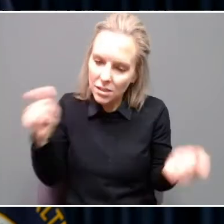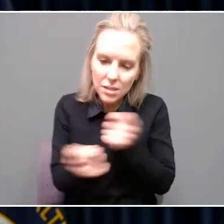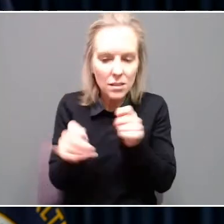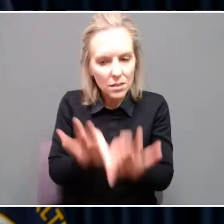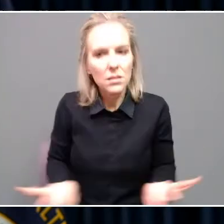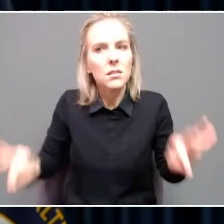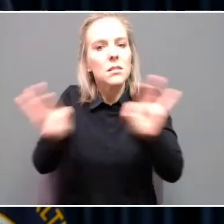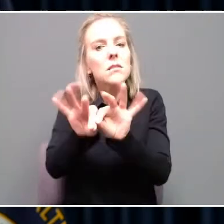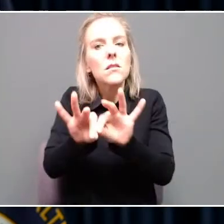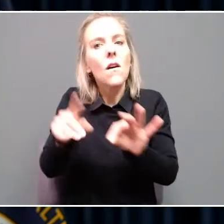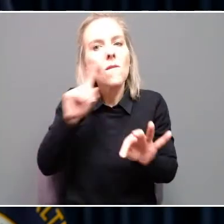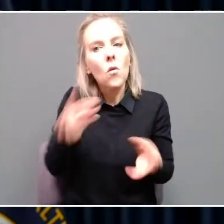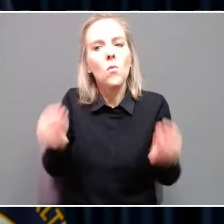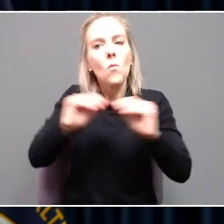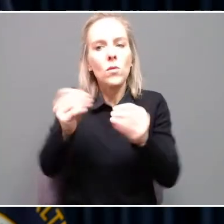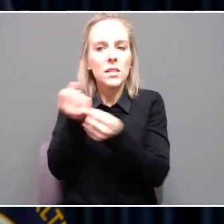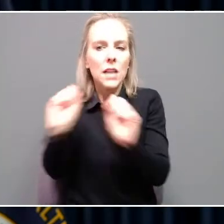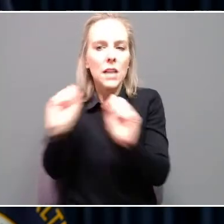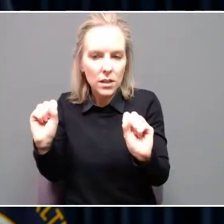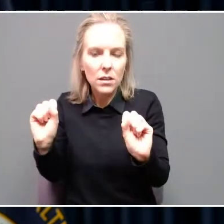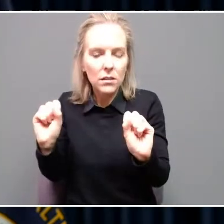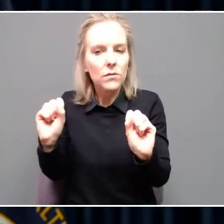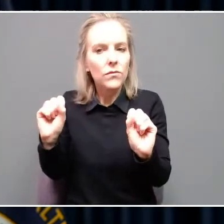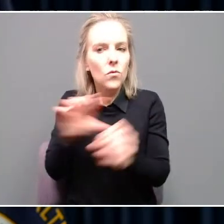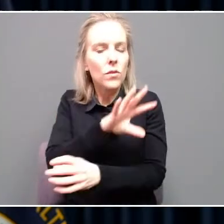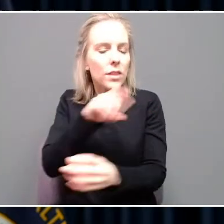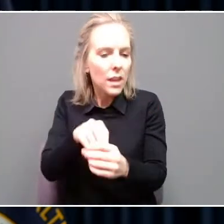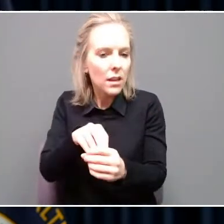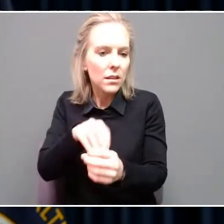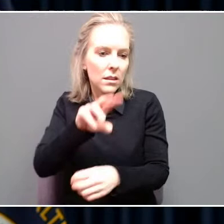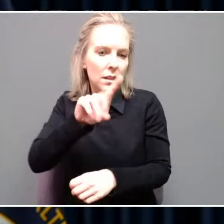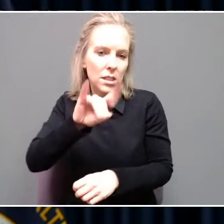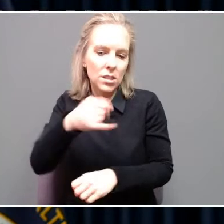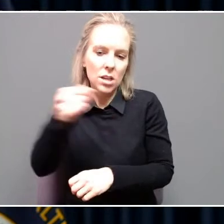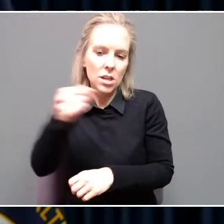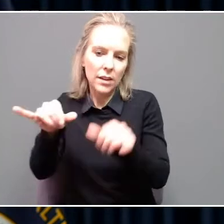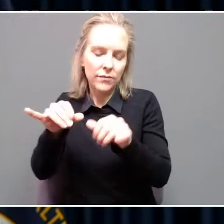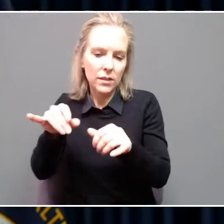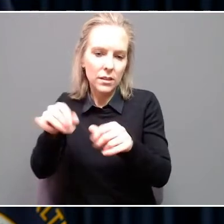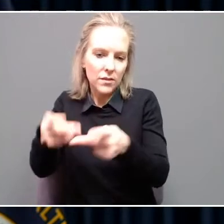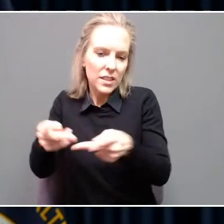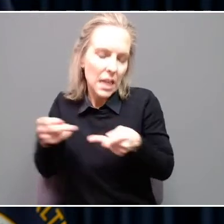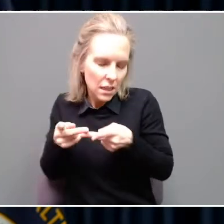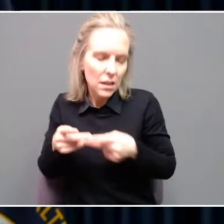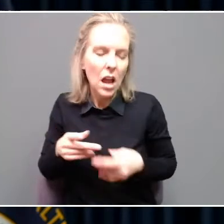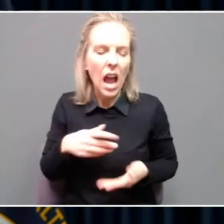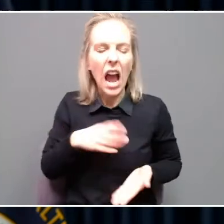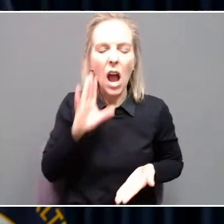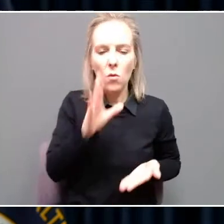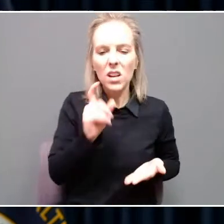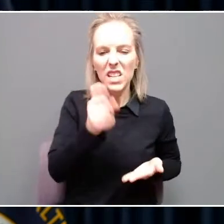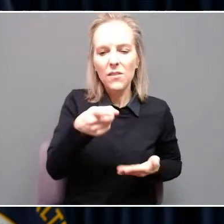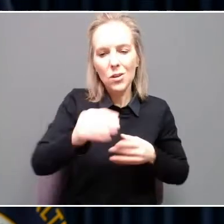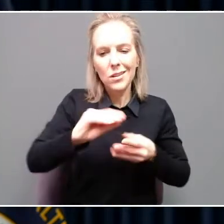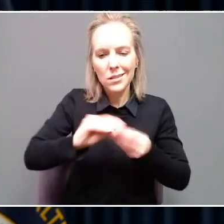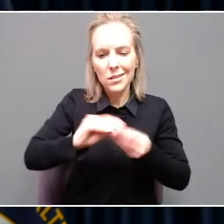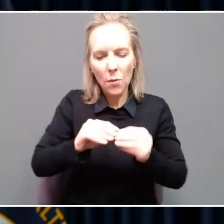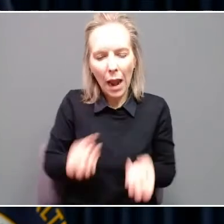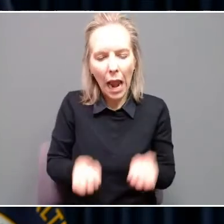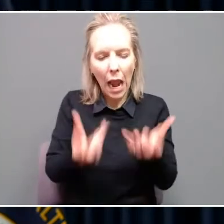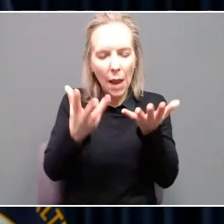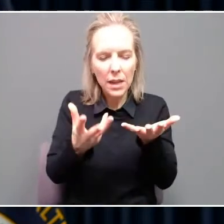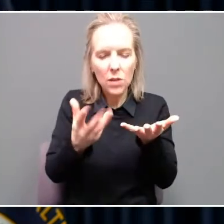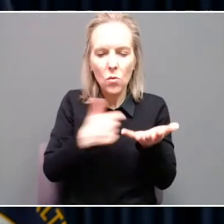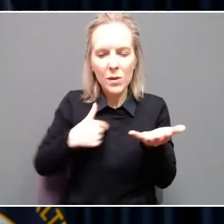more safety in these facilities. I'll get you the number. Our vacancy rates have been significant. I think that they've